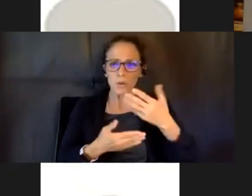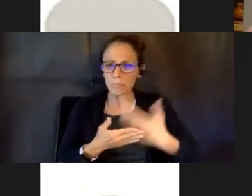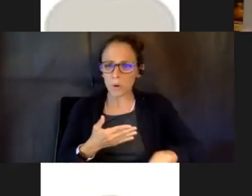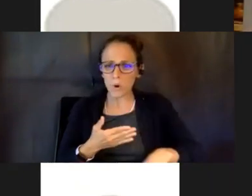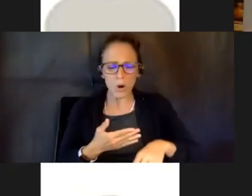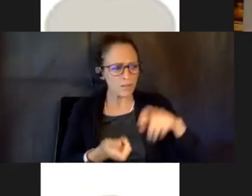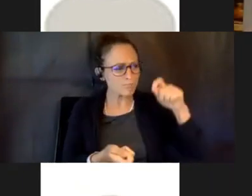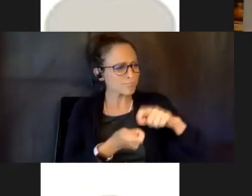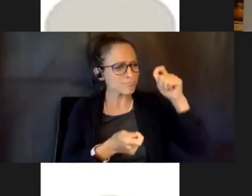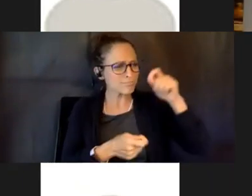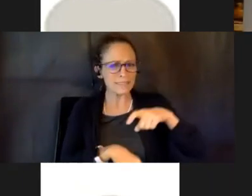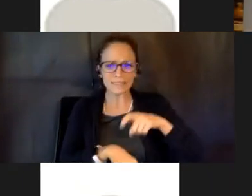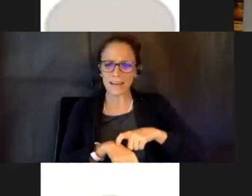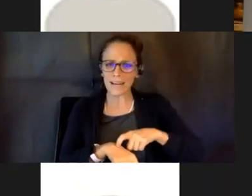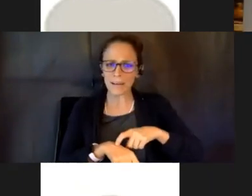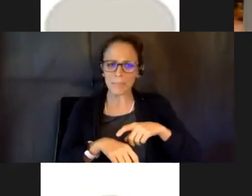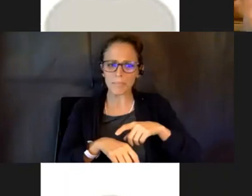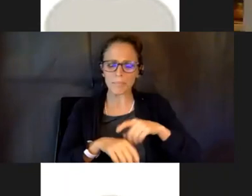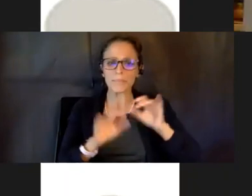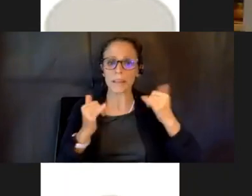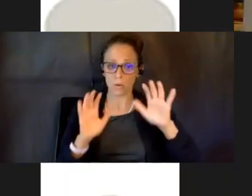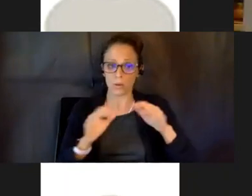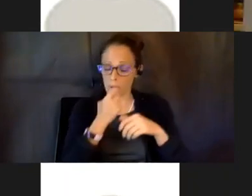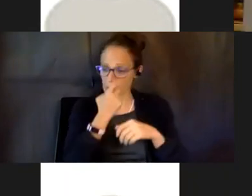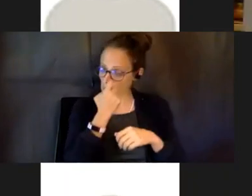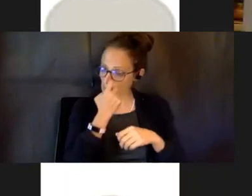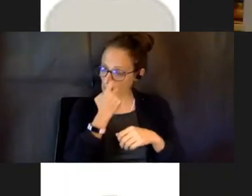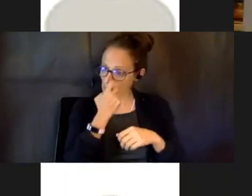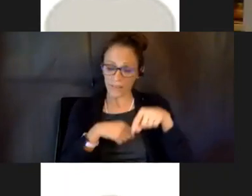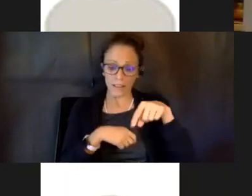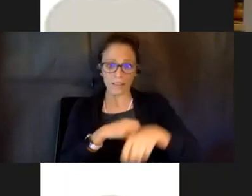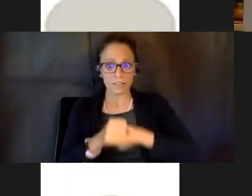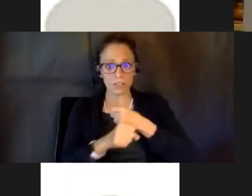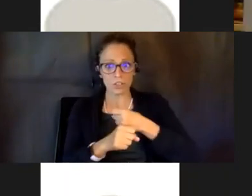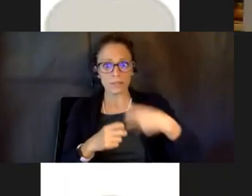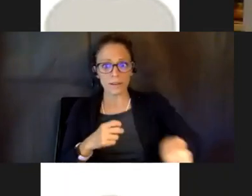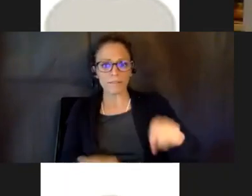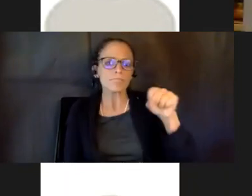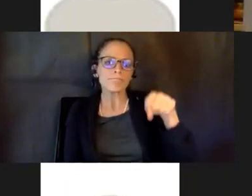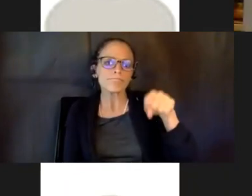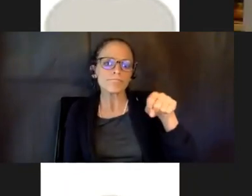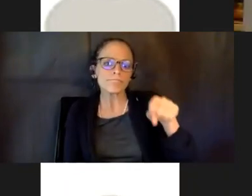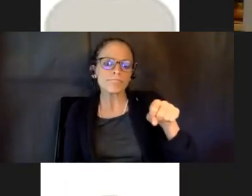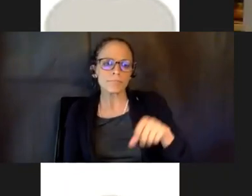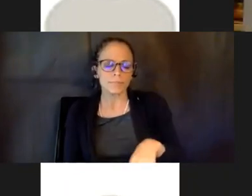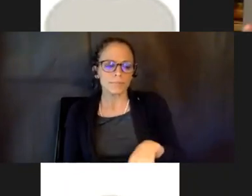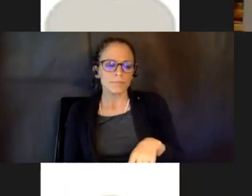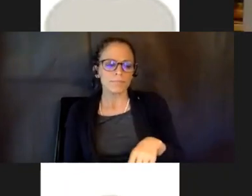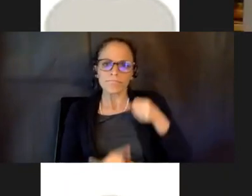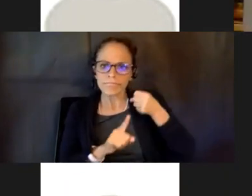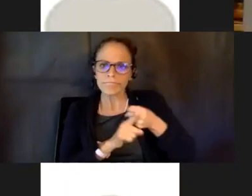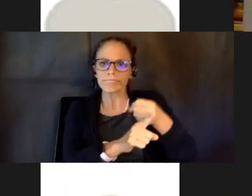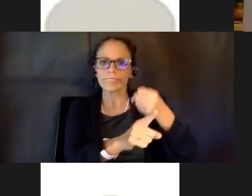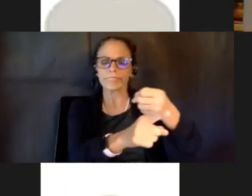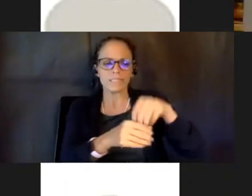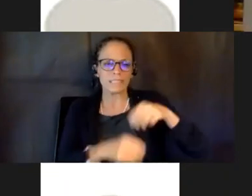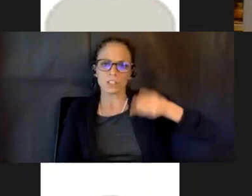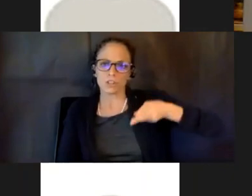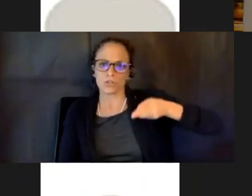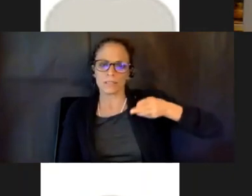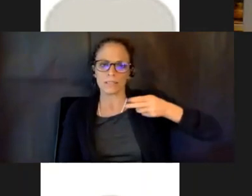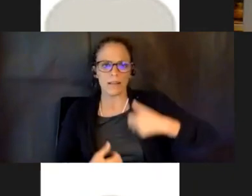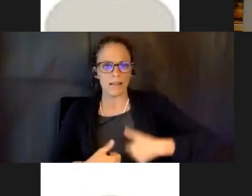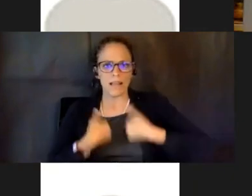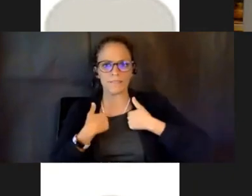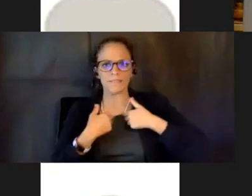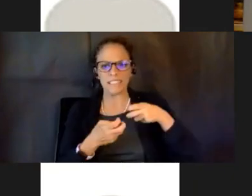so much that's hard about this year. There have always been this moment in US history where it's incredibly hard for a lot